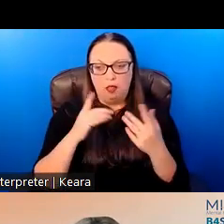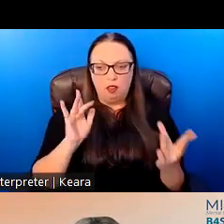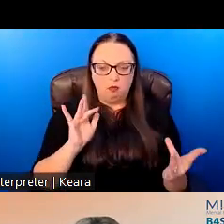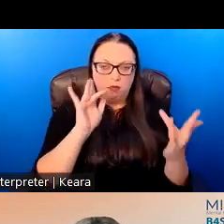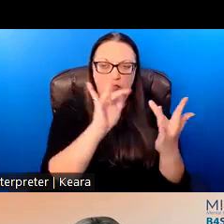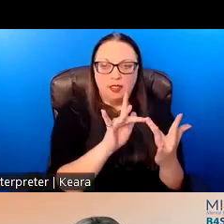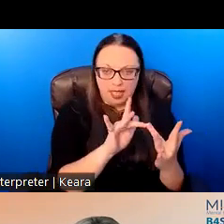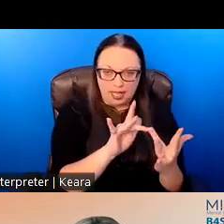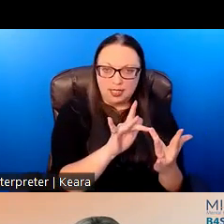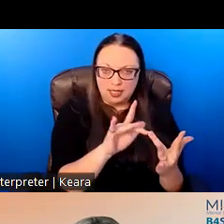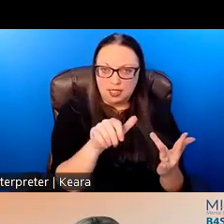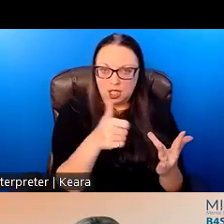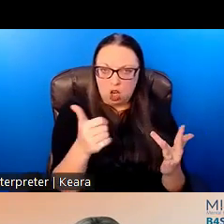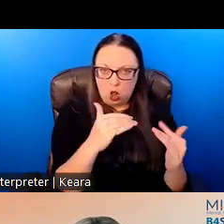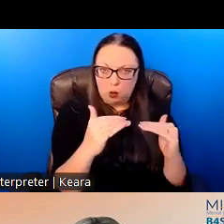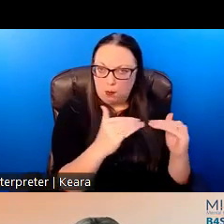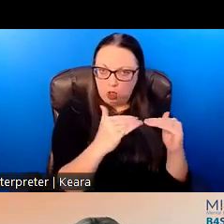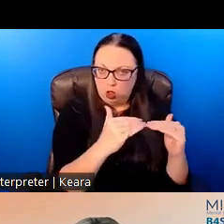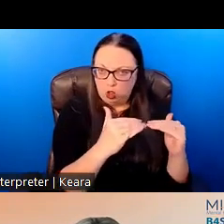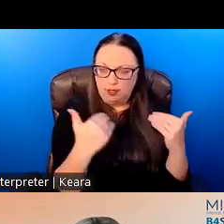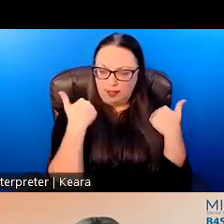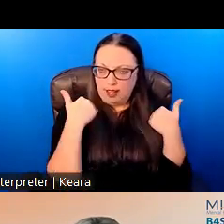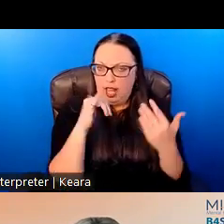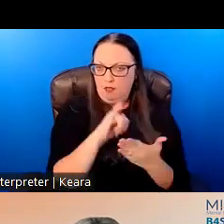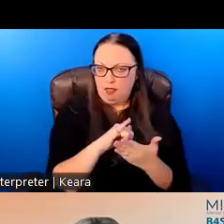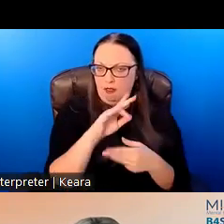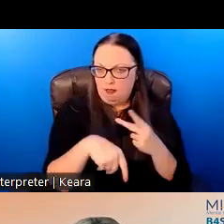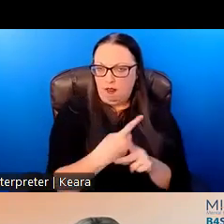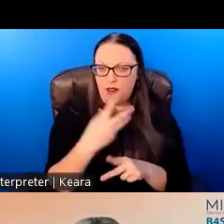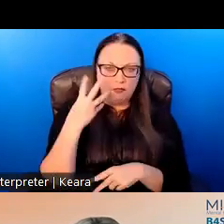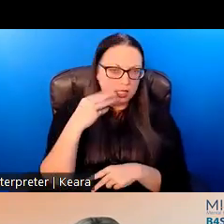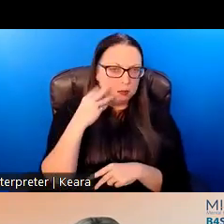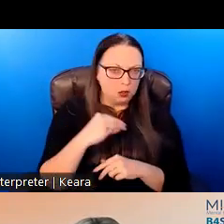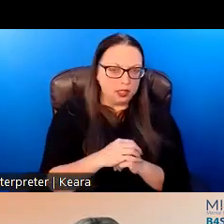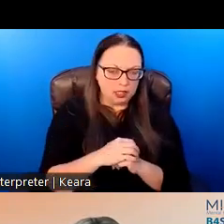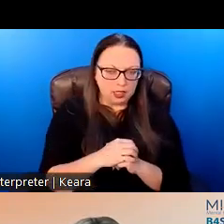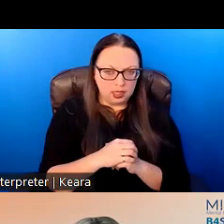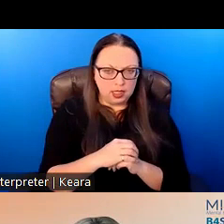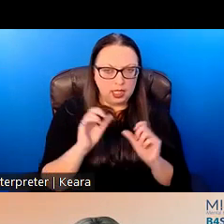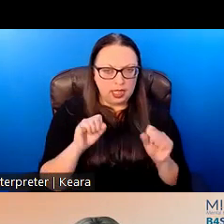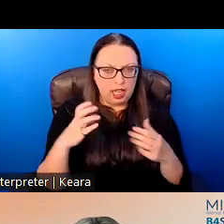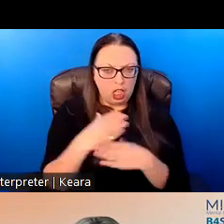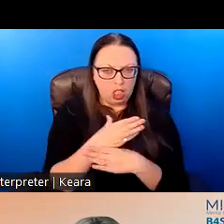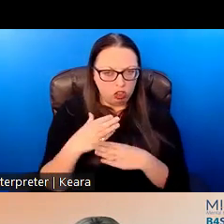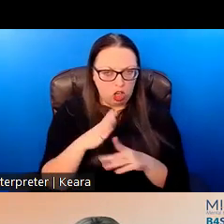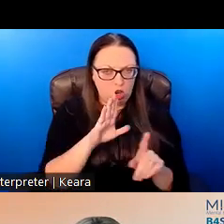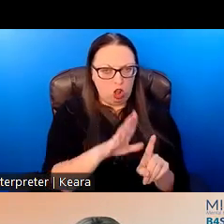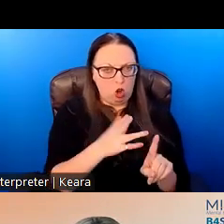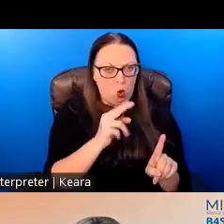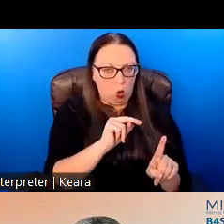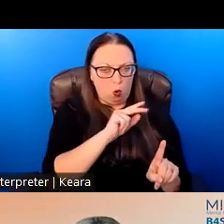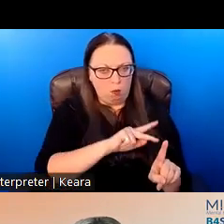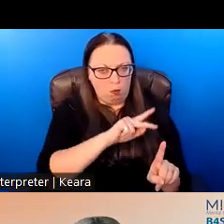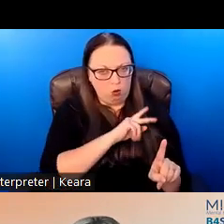peer, that they have that kind of experience behind them, and that they could share that